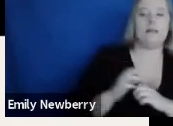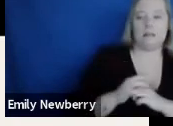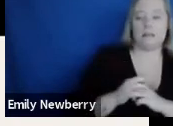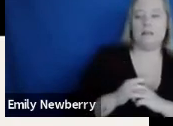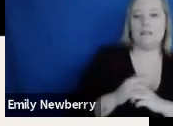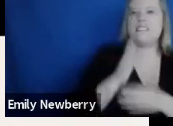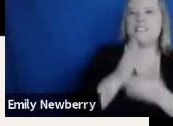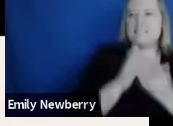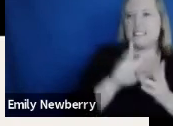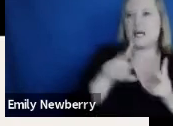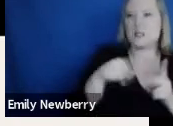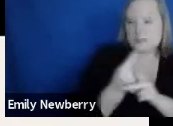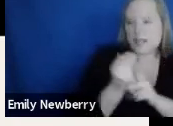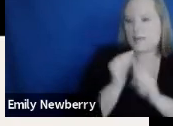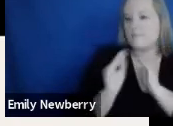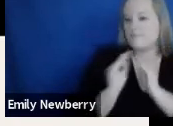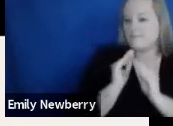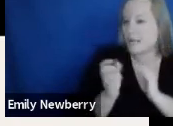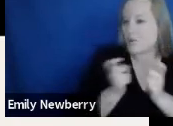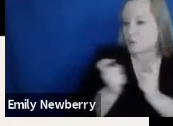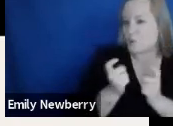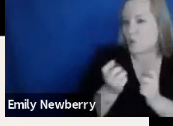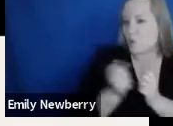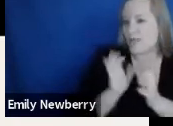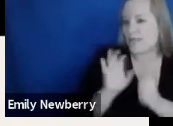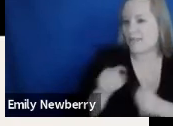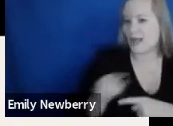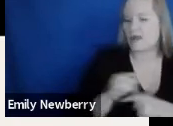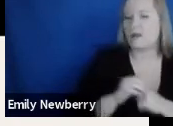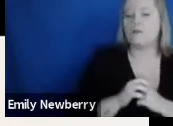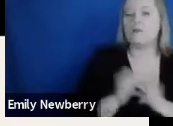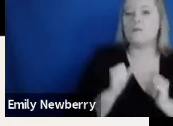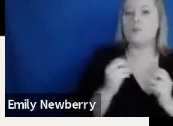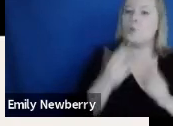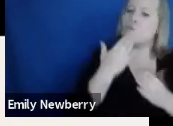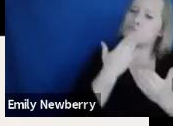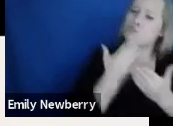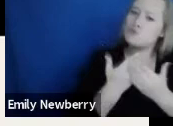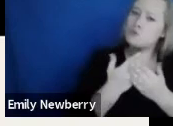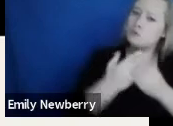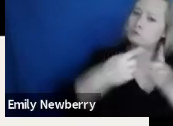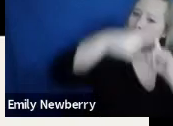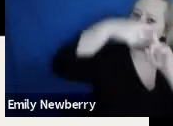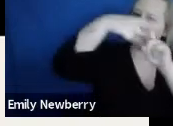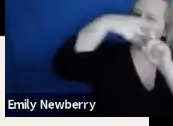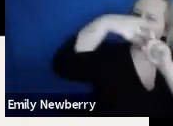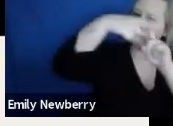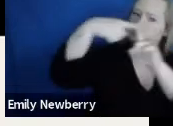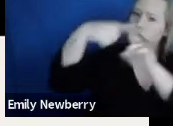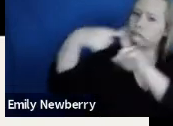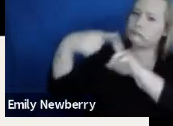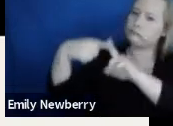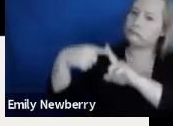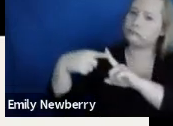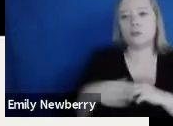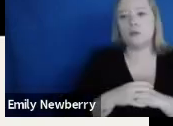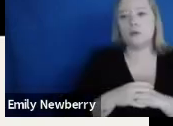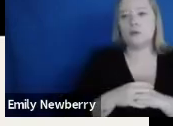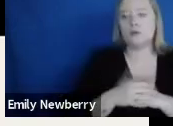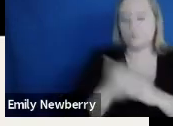of remediation and source control. So there's good reason to be optimistic about future